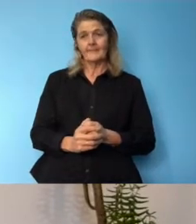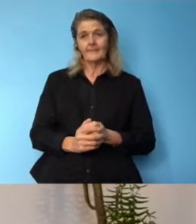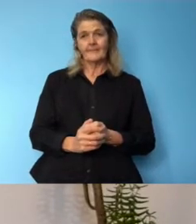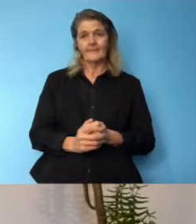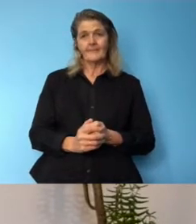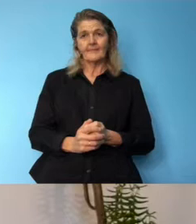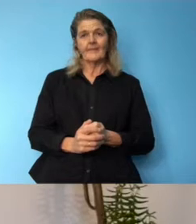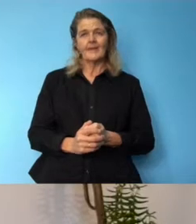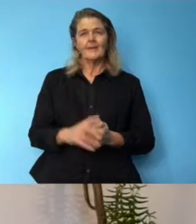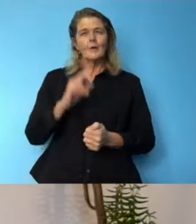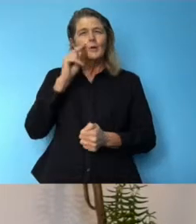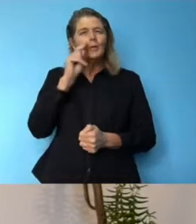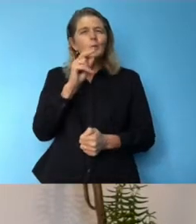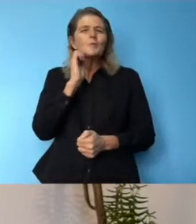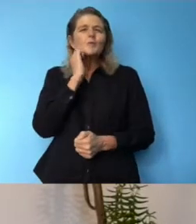It's really warm.